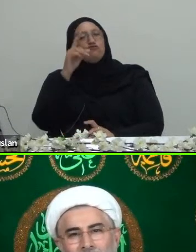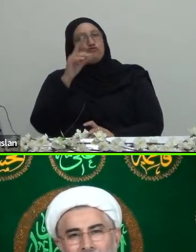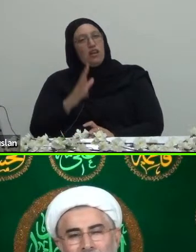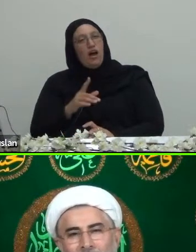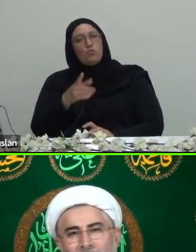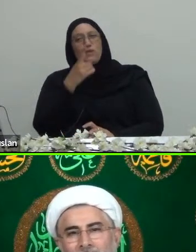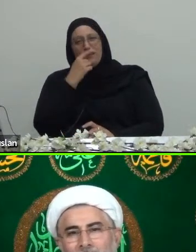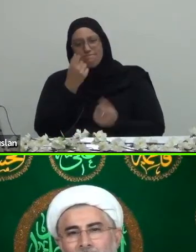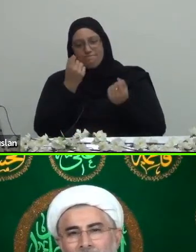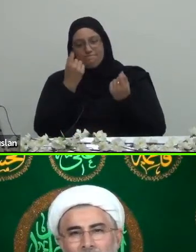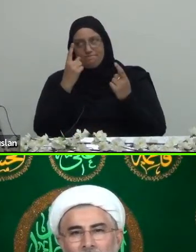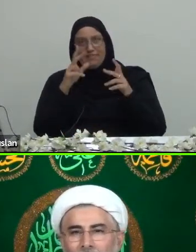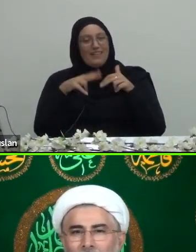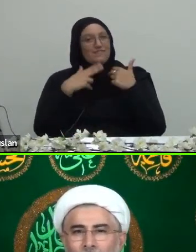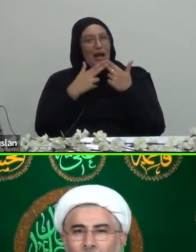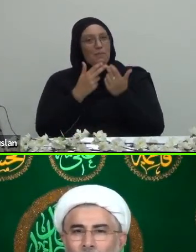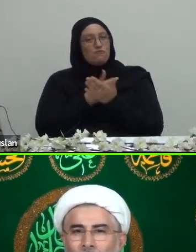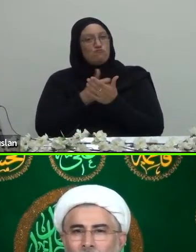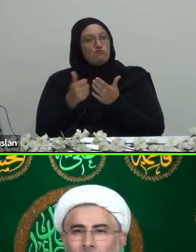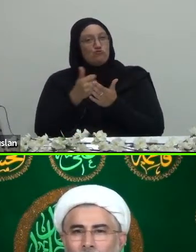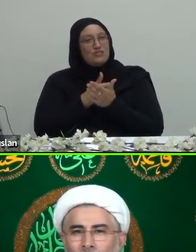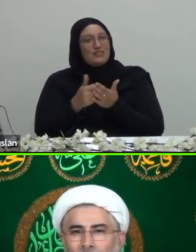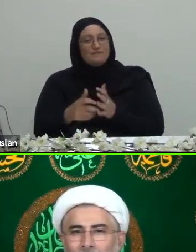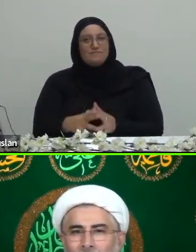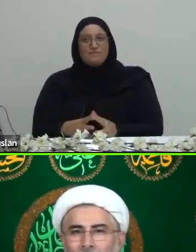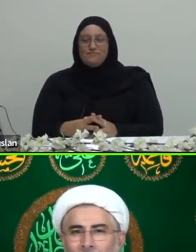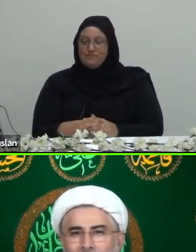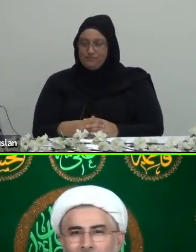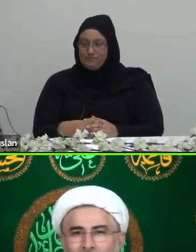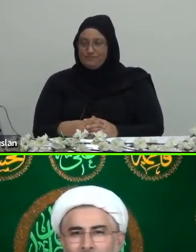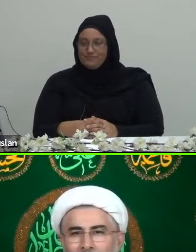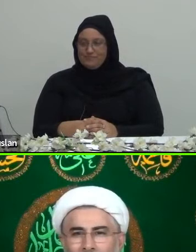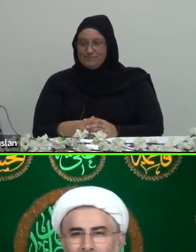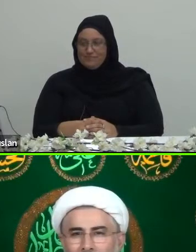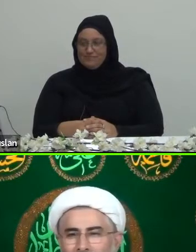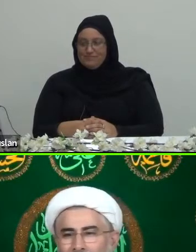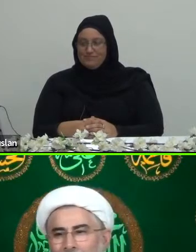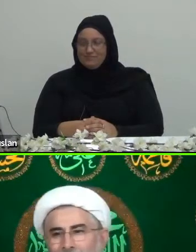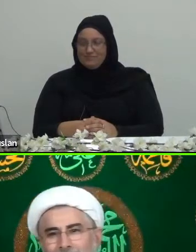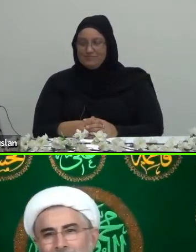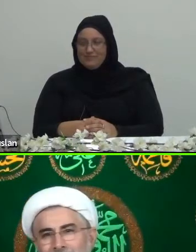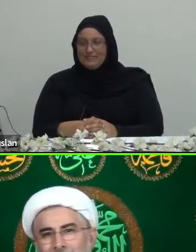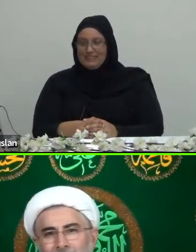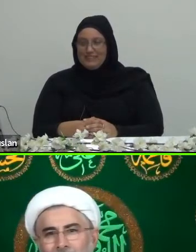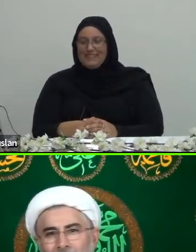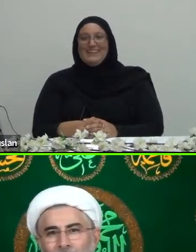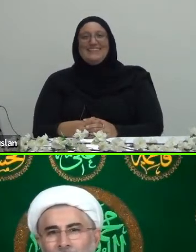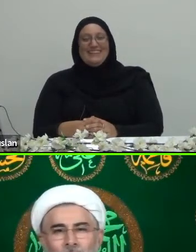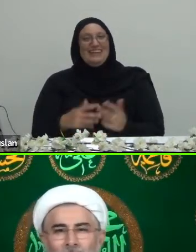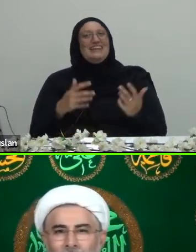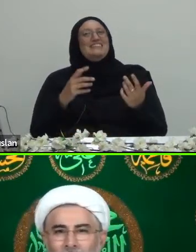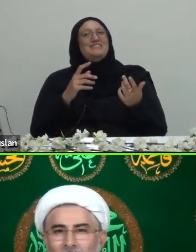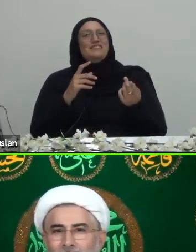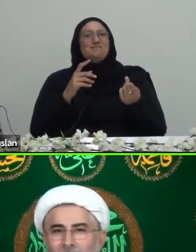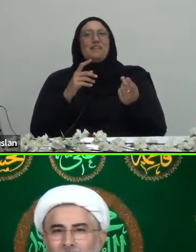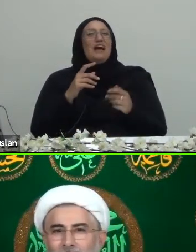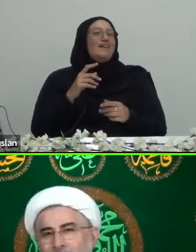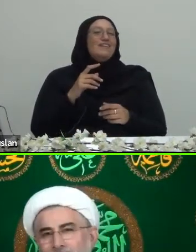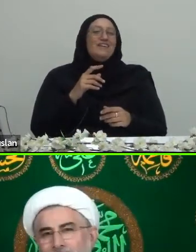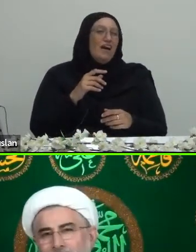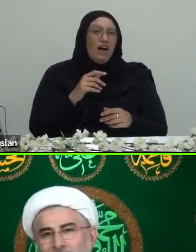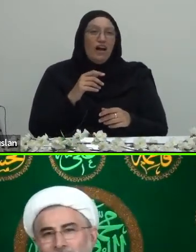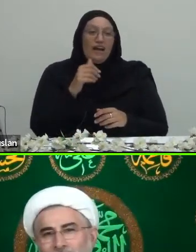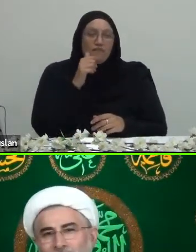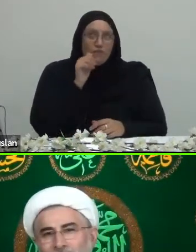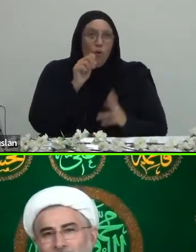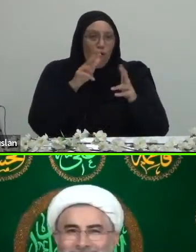usually the family members are not going to be so nitty-gritty on I don't know, food items,